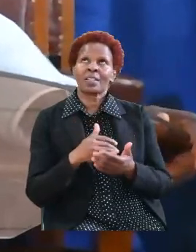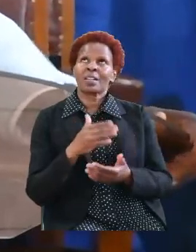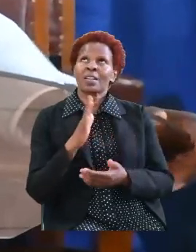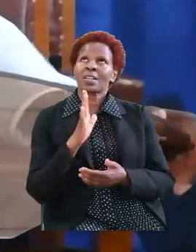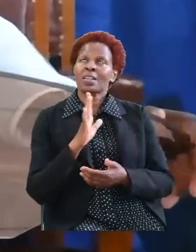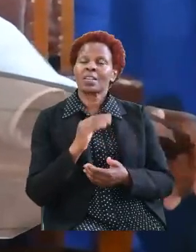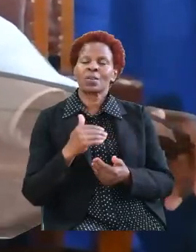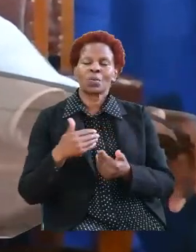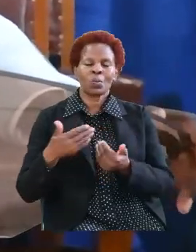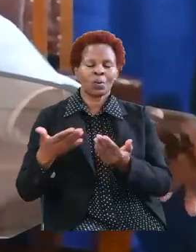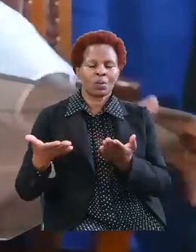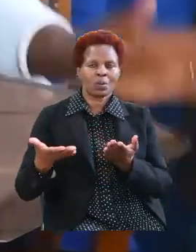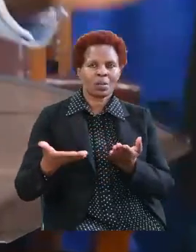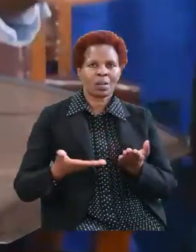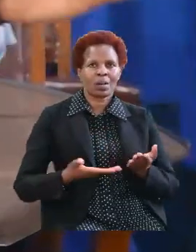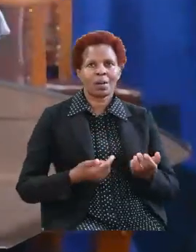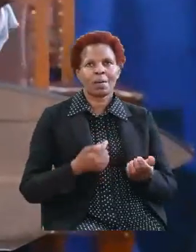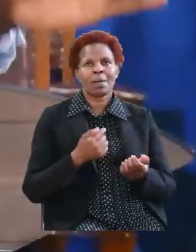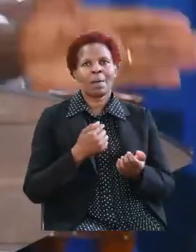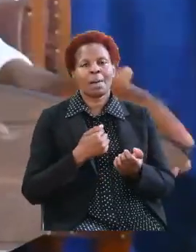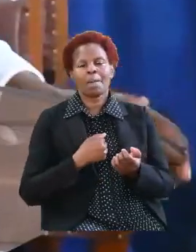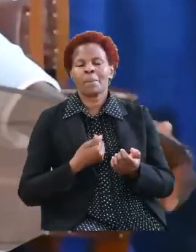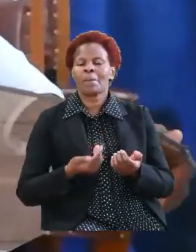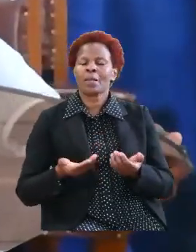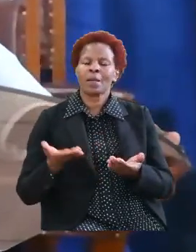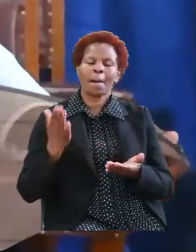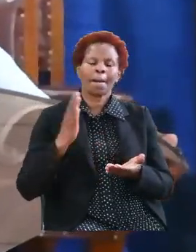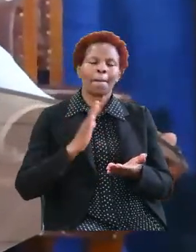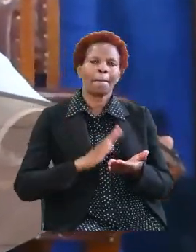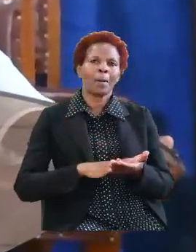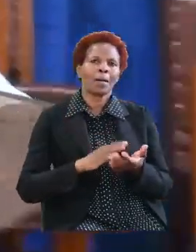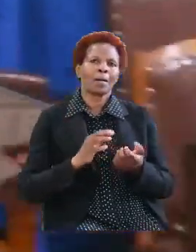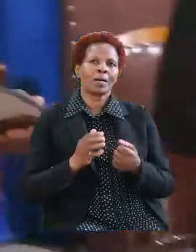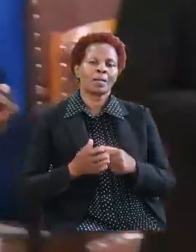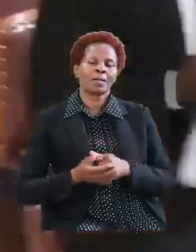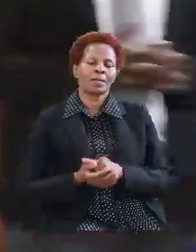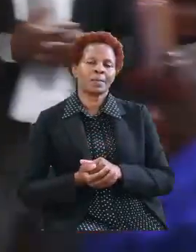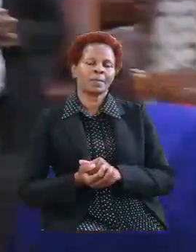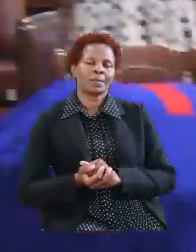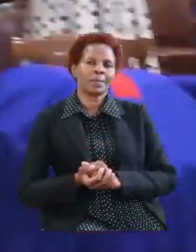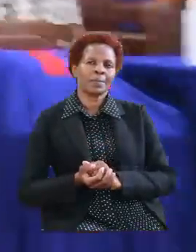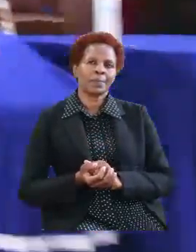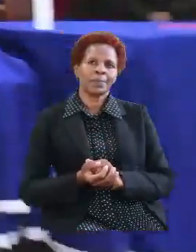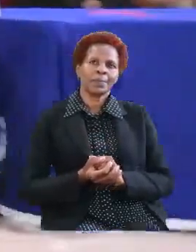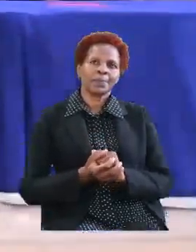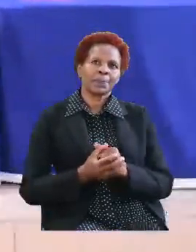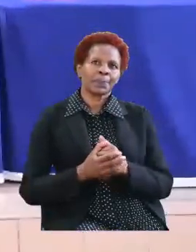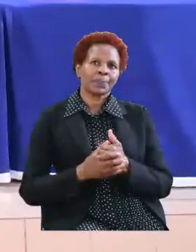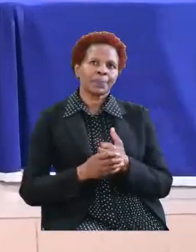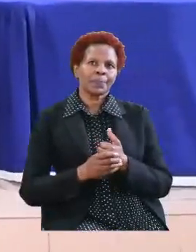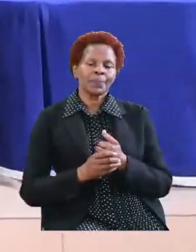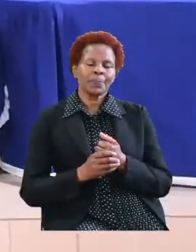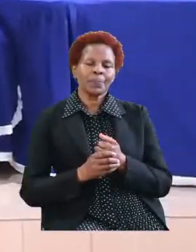unikaribishe, Baba, Baba, narudi.